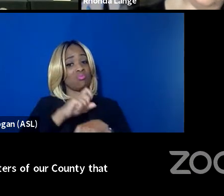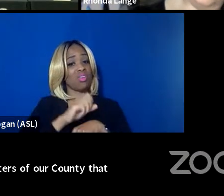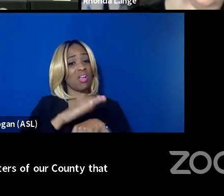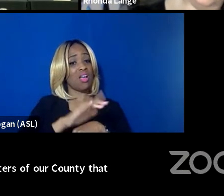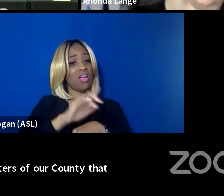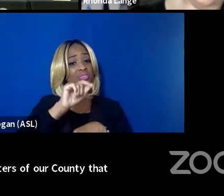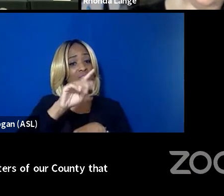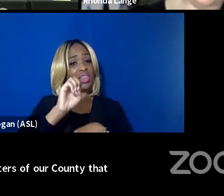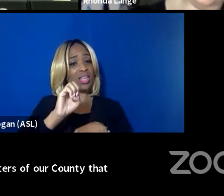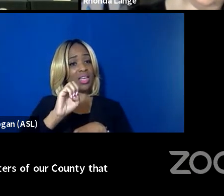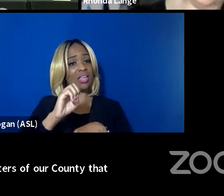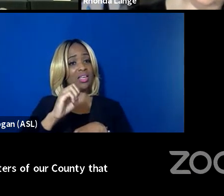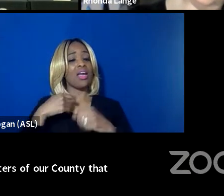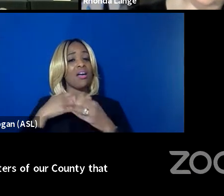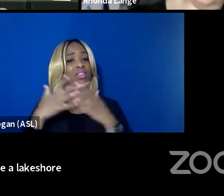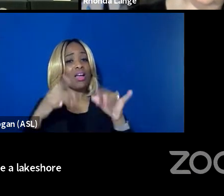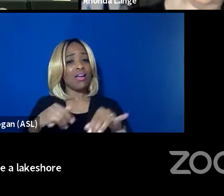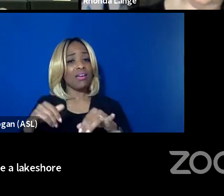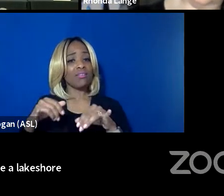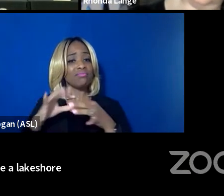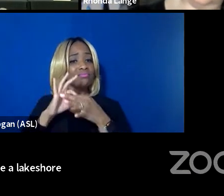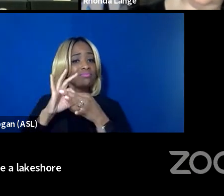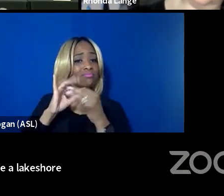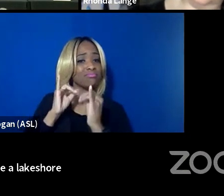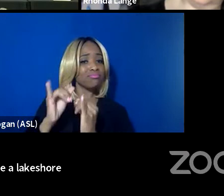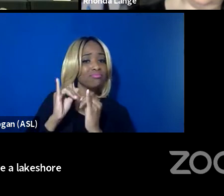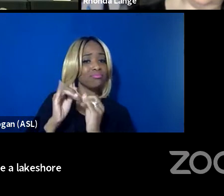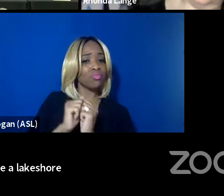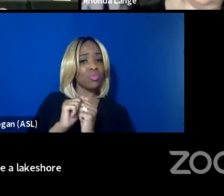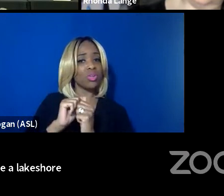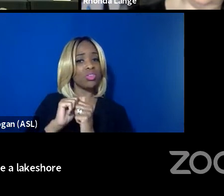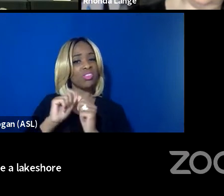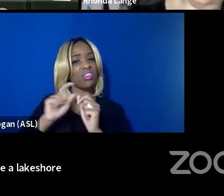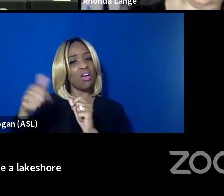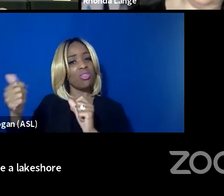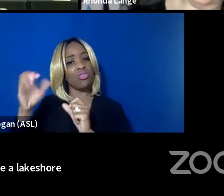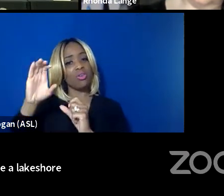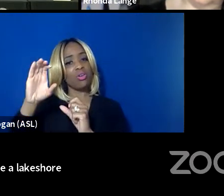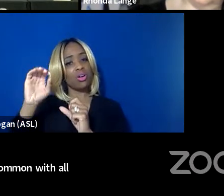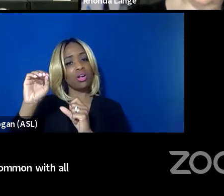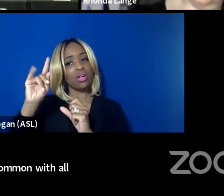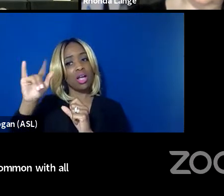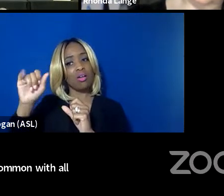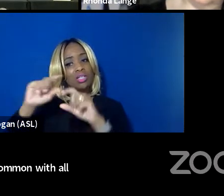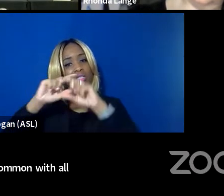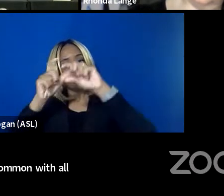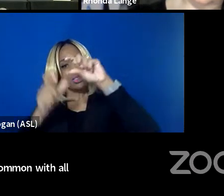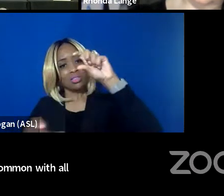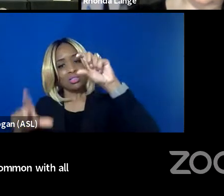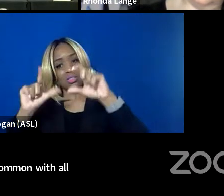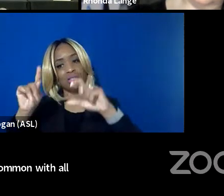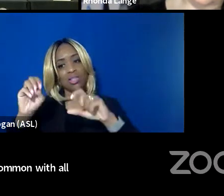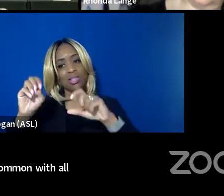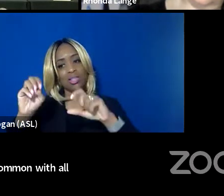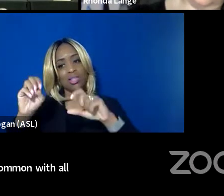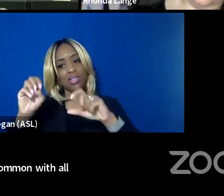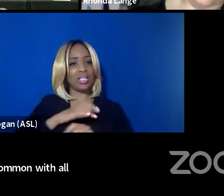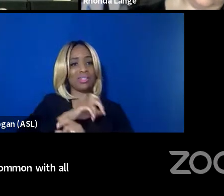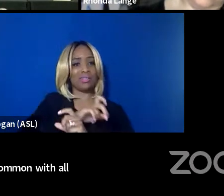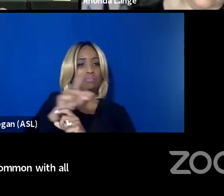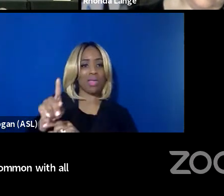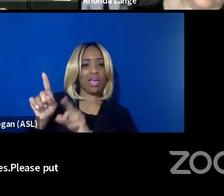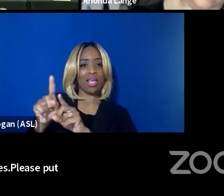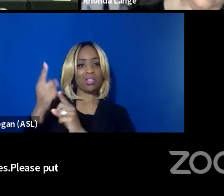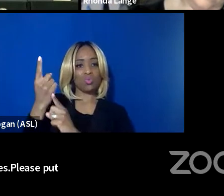county. We have a lot in common with all of the lakeshore counties. Please put us back as one